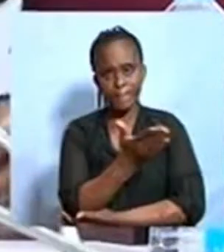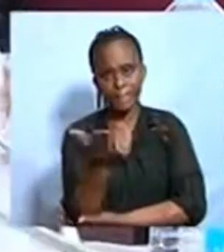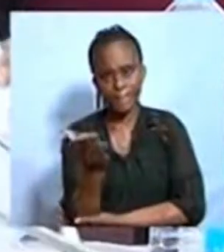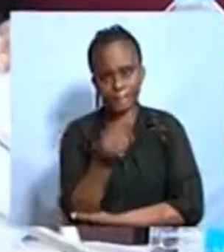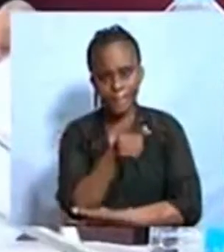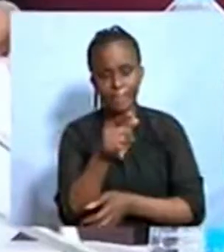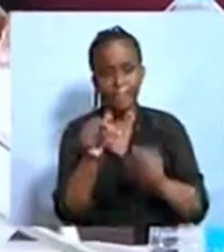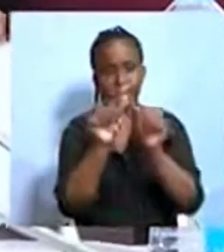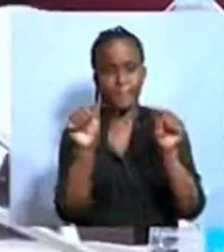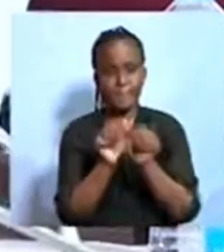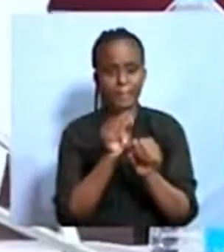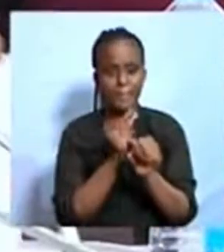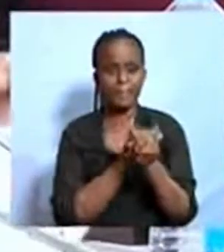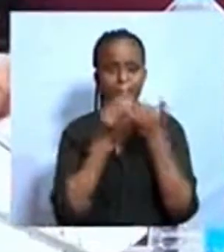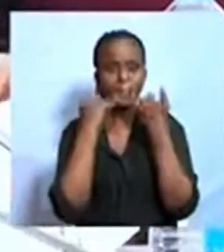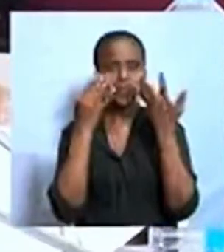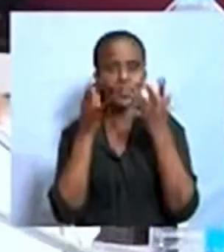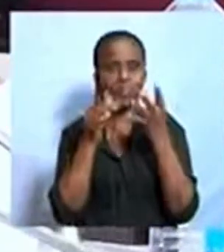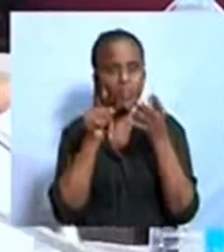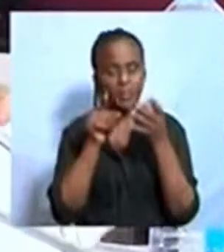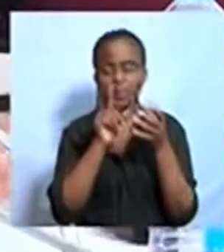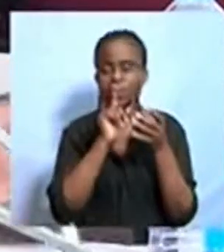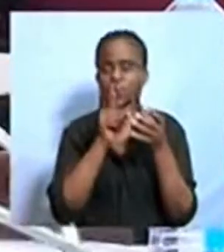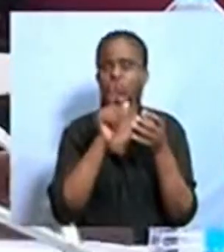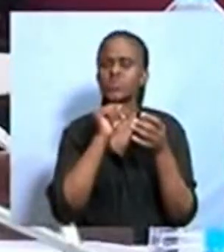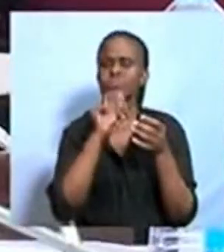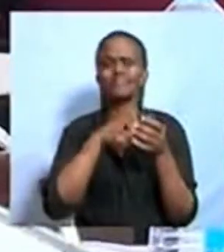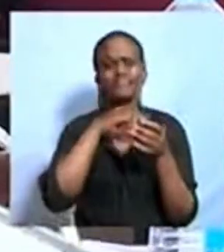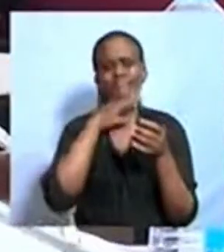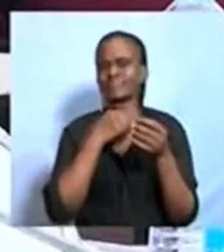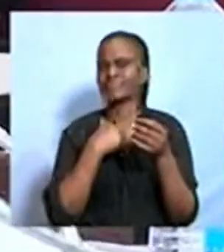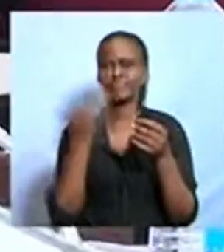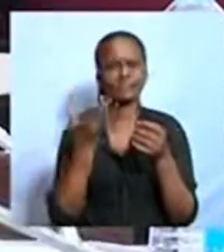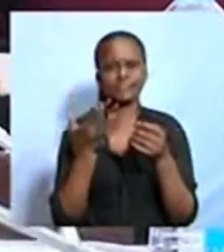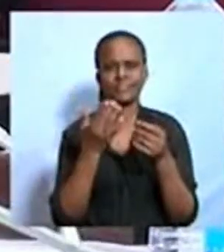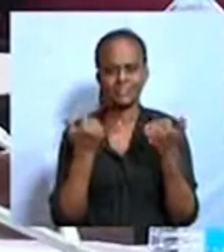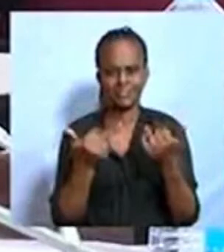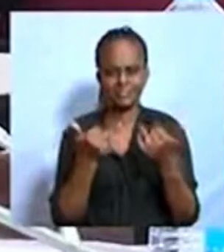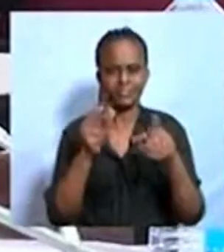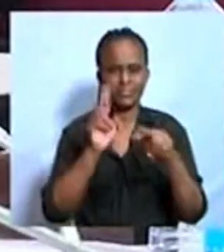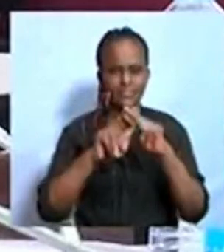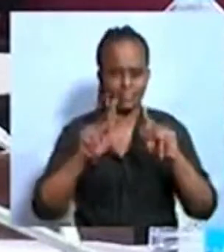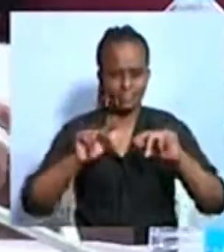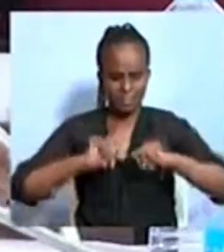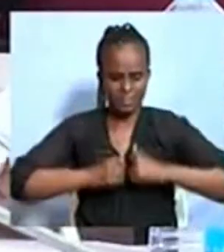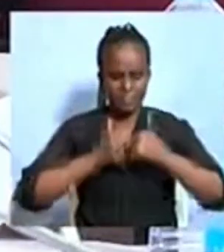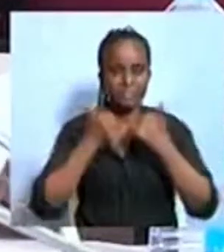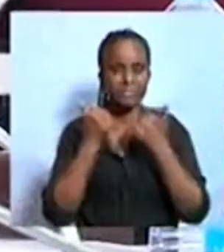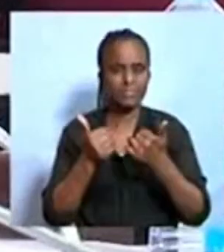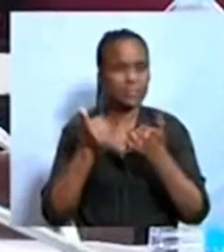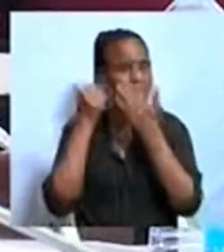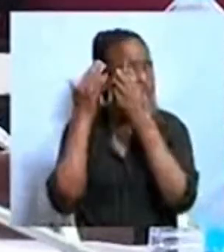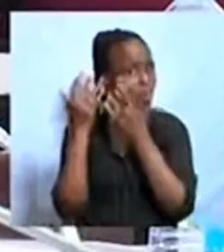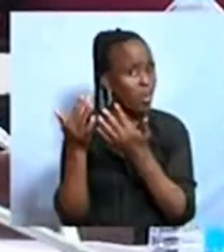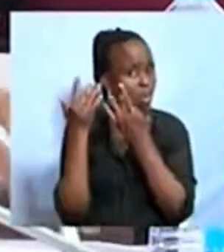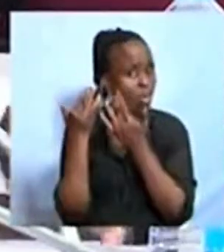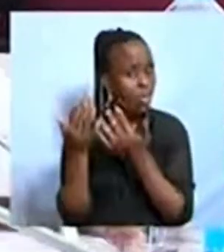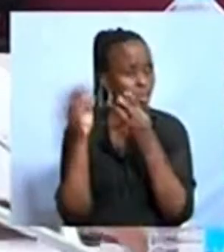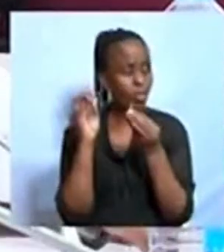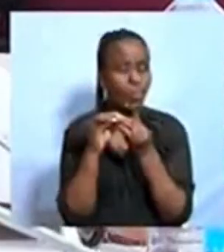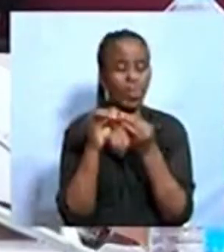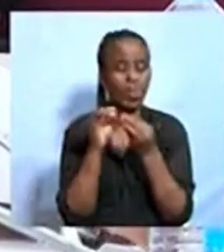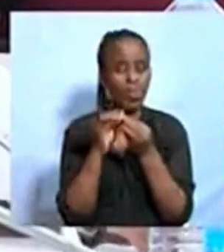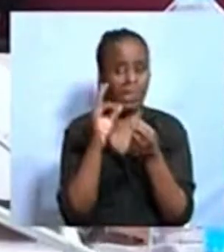areas, like we did indicate, have really not been adequately covered. And Chair, it's our feeling that